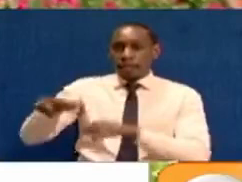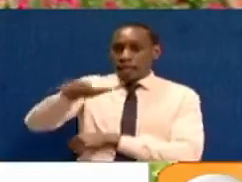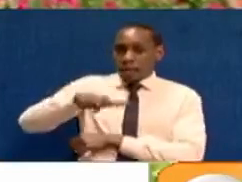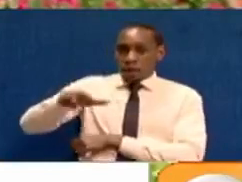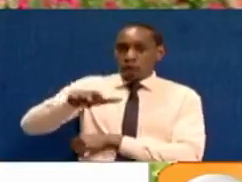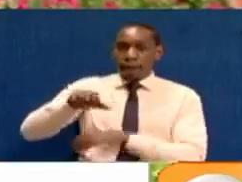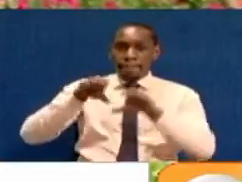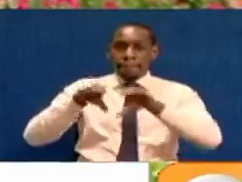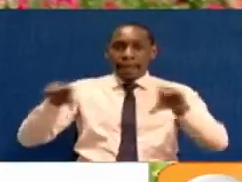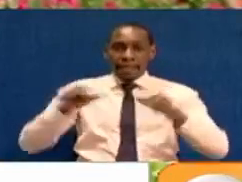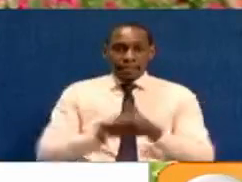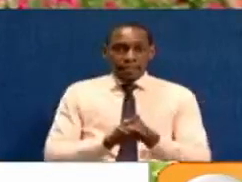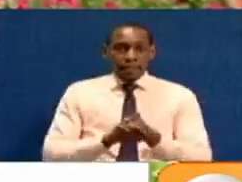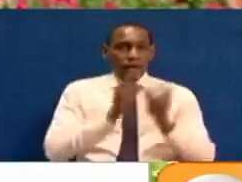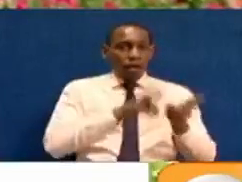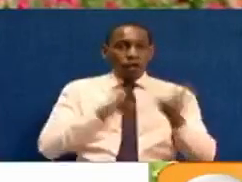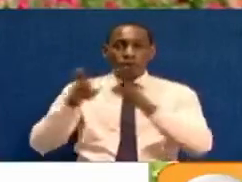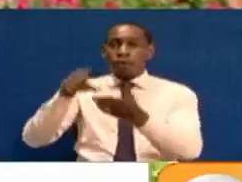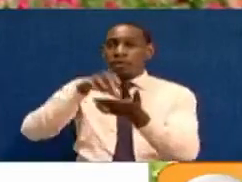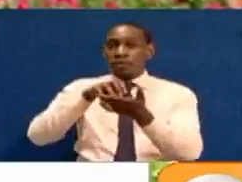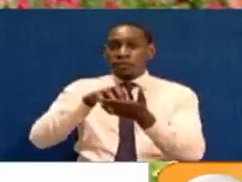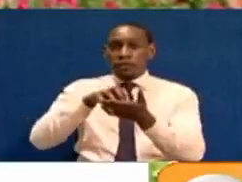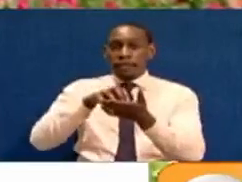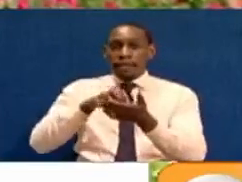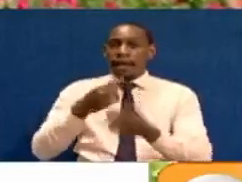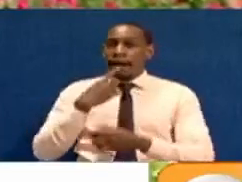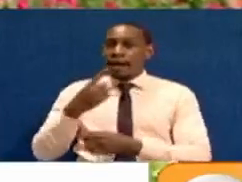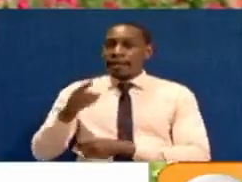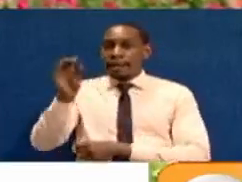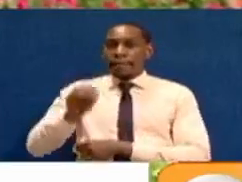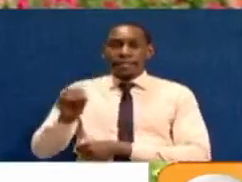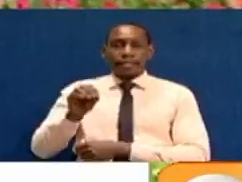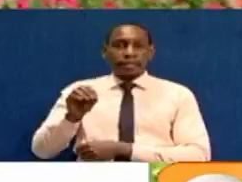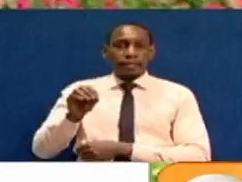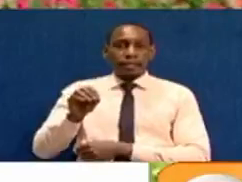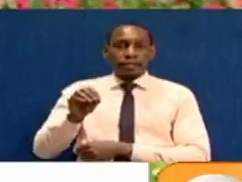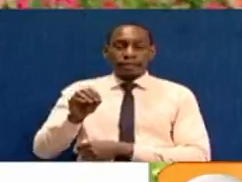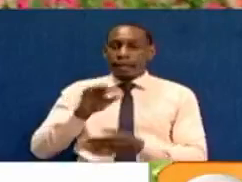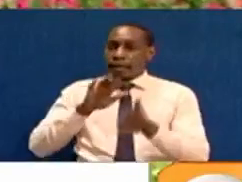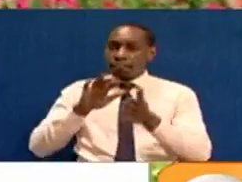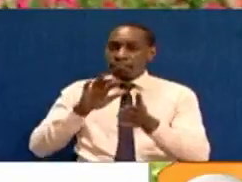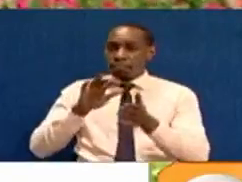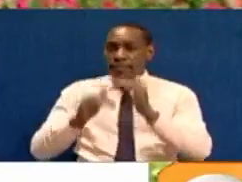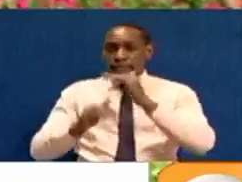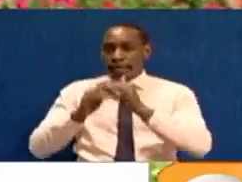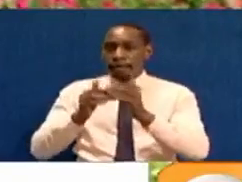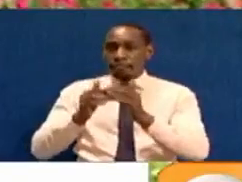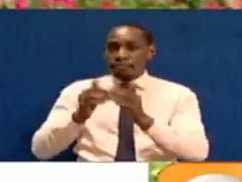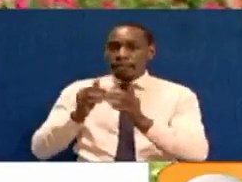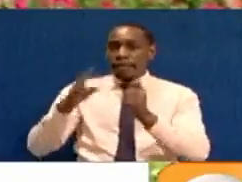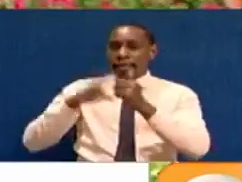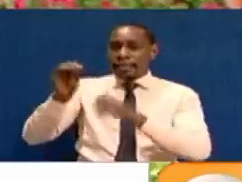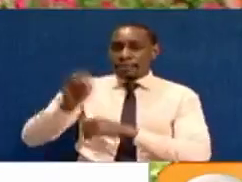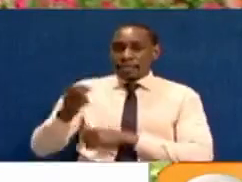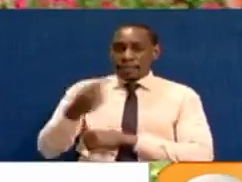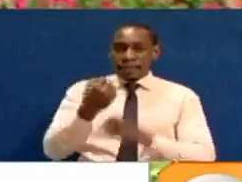domestic market. Under usual circumstances, we are usually at 100% or at least an average of 90%